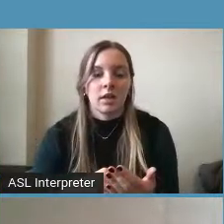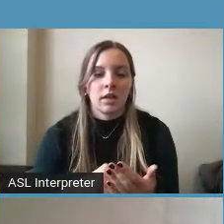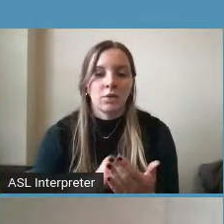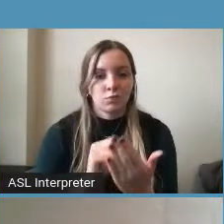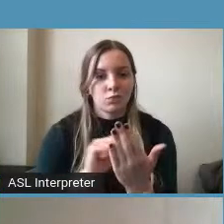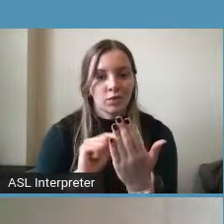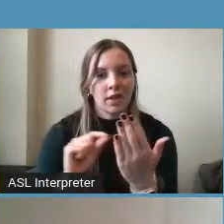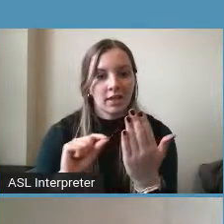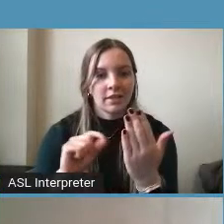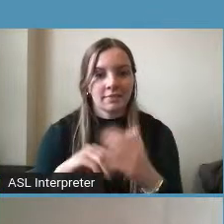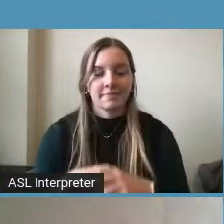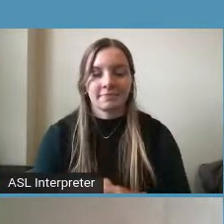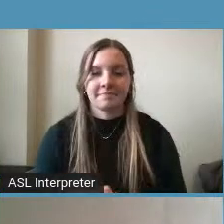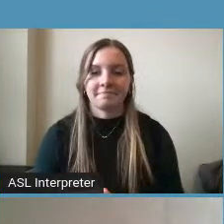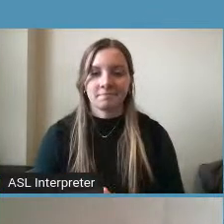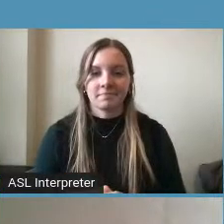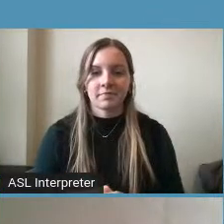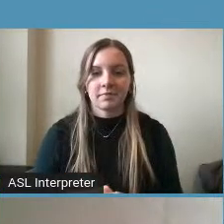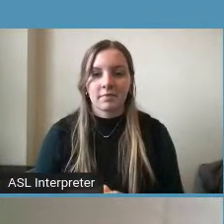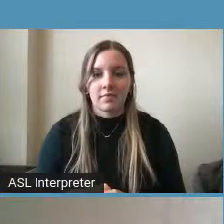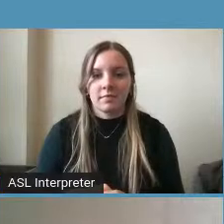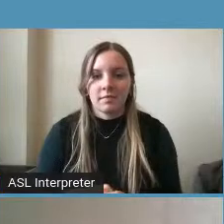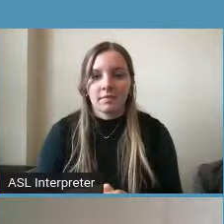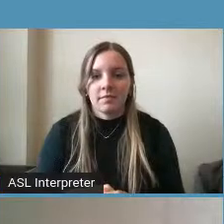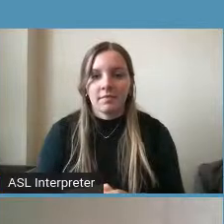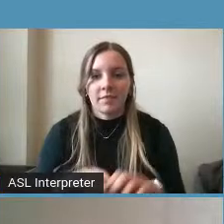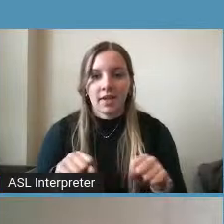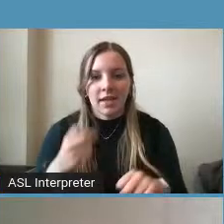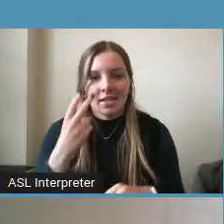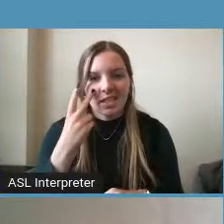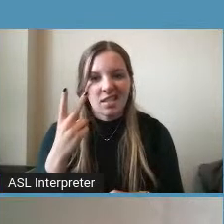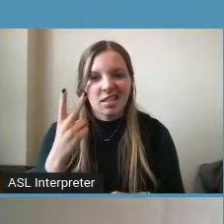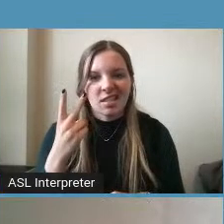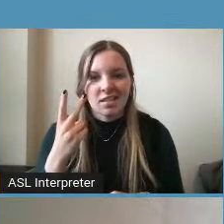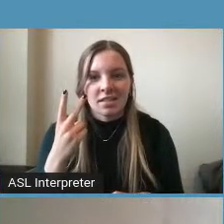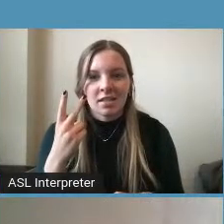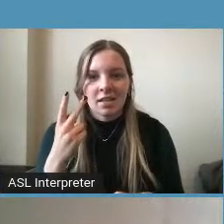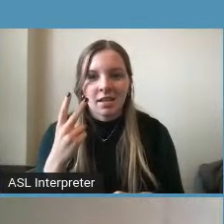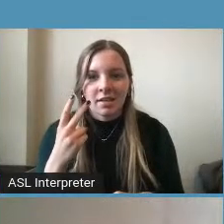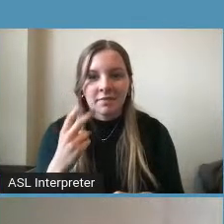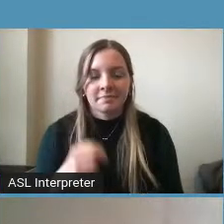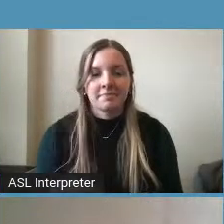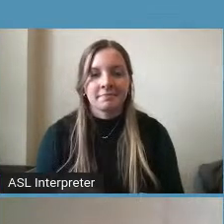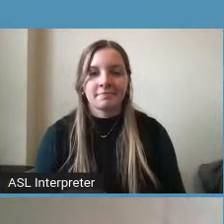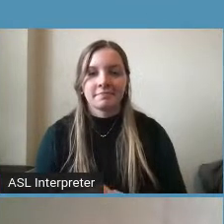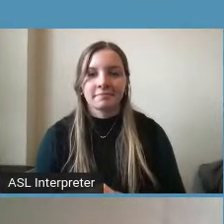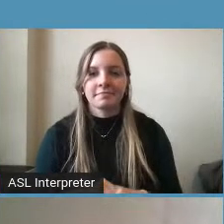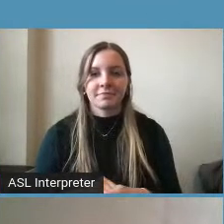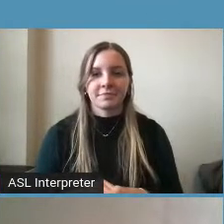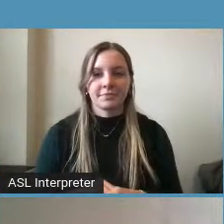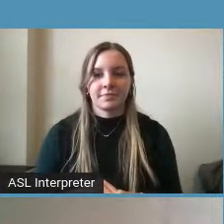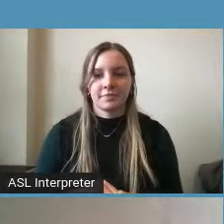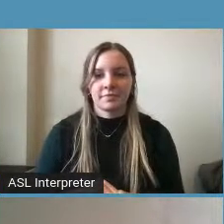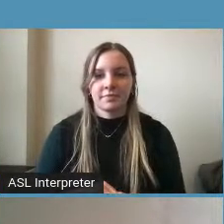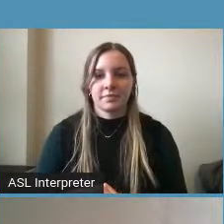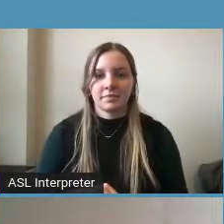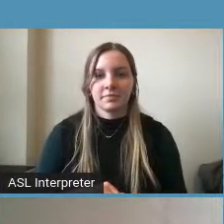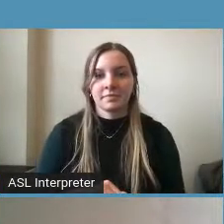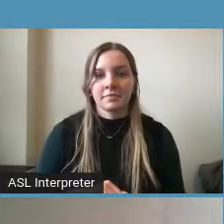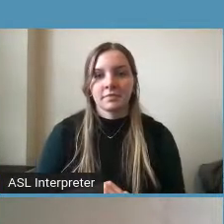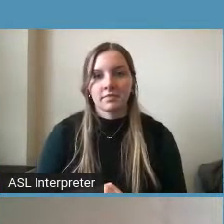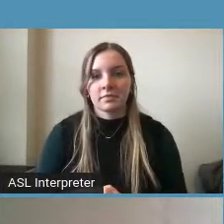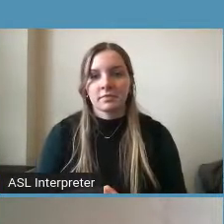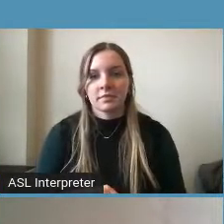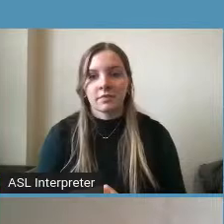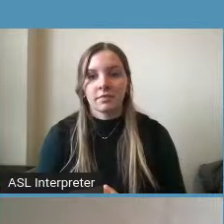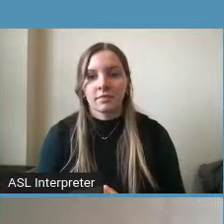same location. And so here's some information that we can see from the RTI. But we can, on the other end, we can